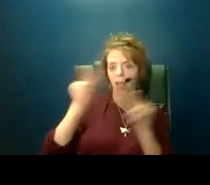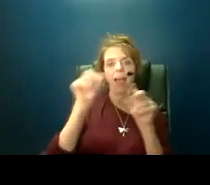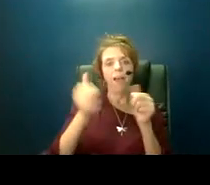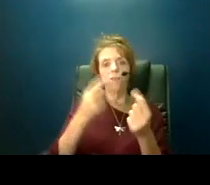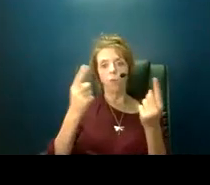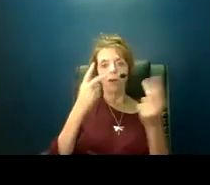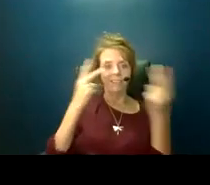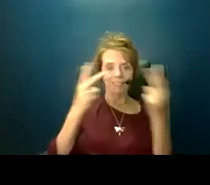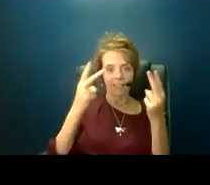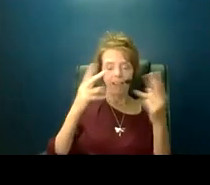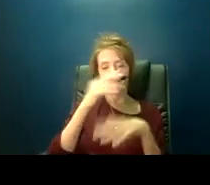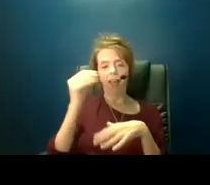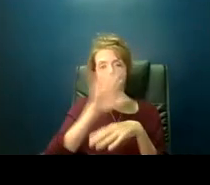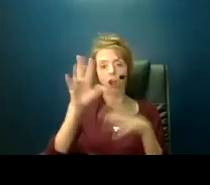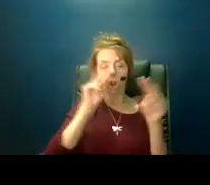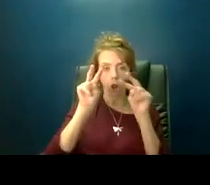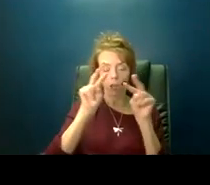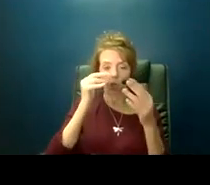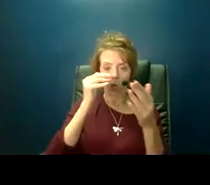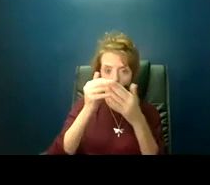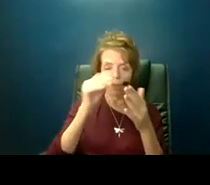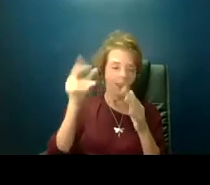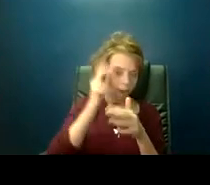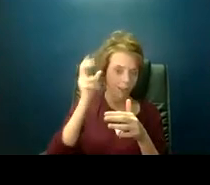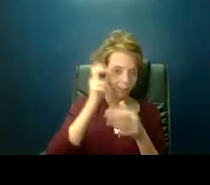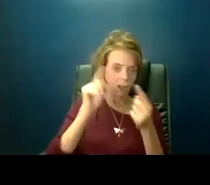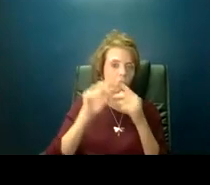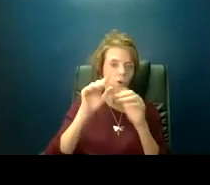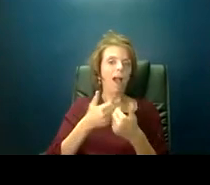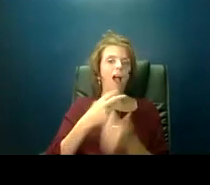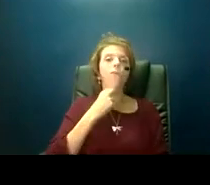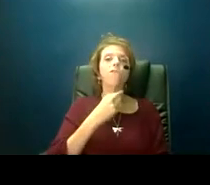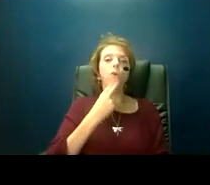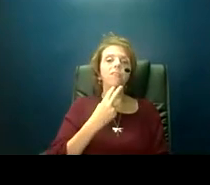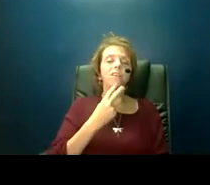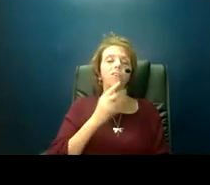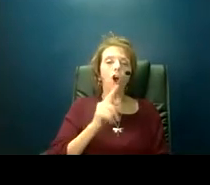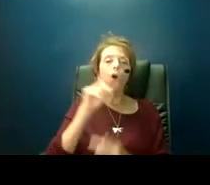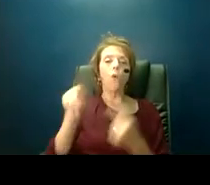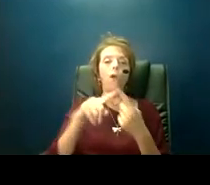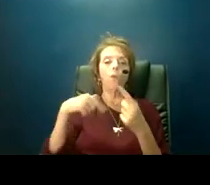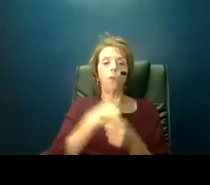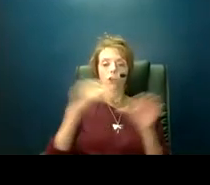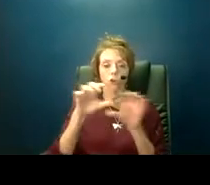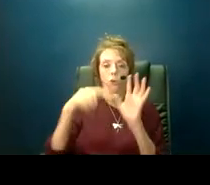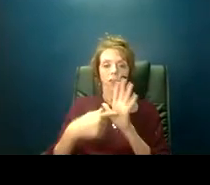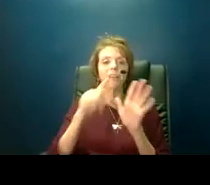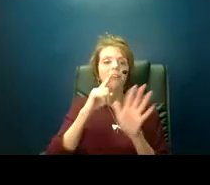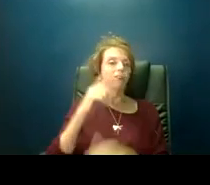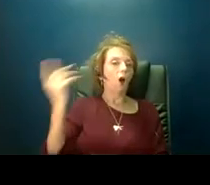everybody's seen and they're looking closely and they're listening to how the voice is said. So when we do this, there's